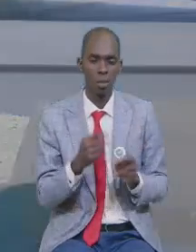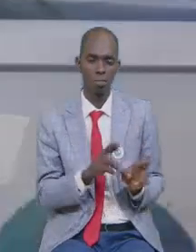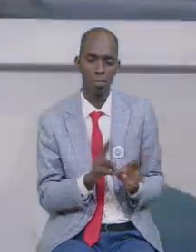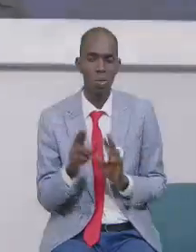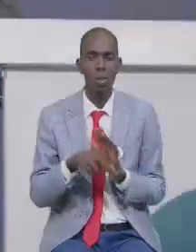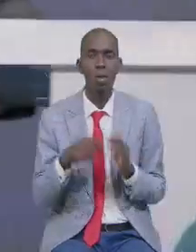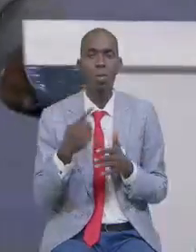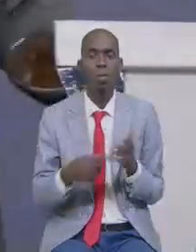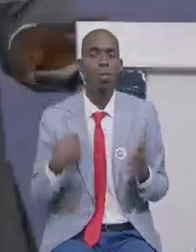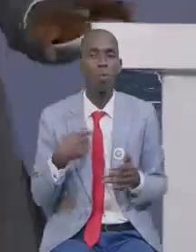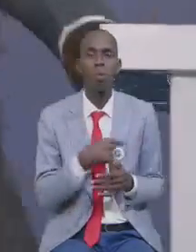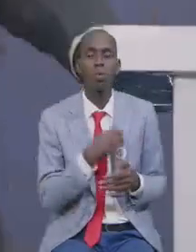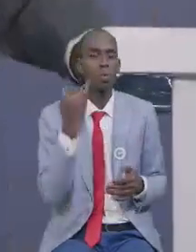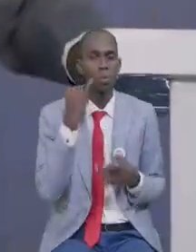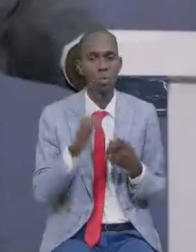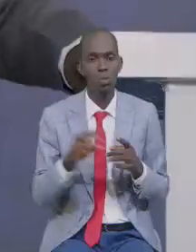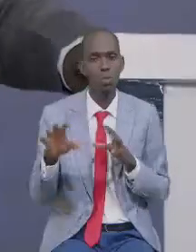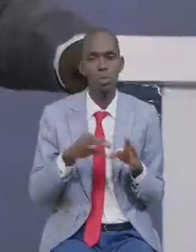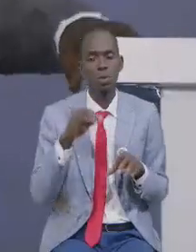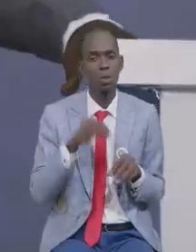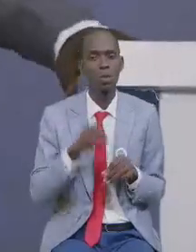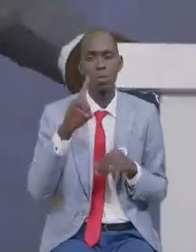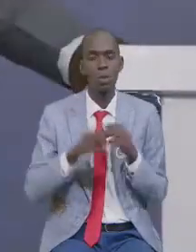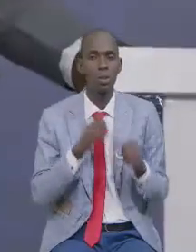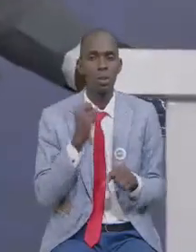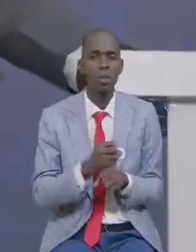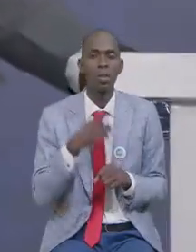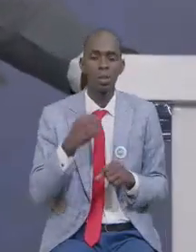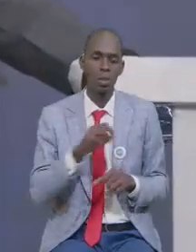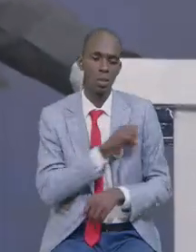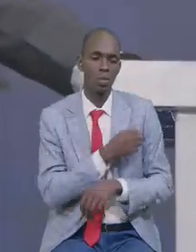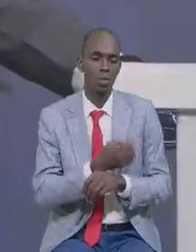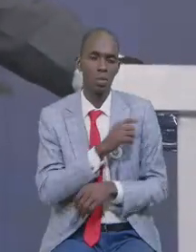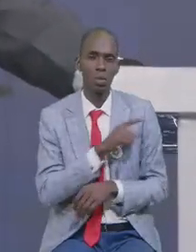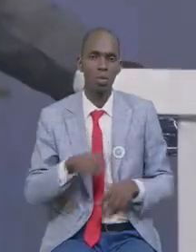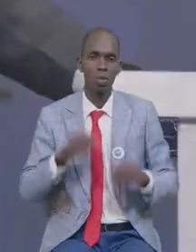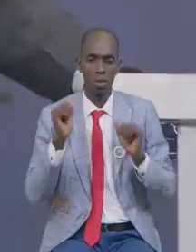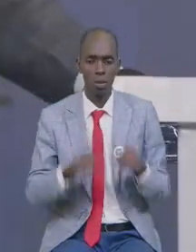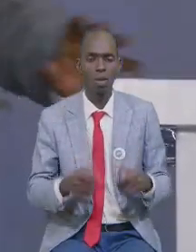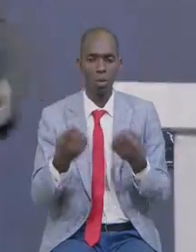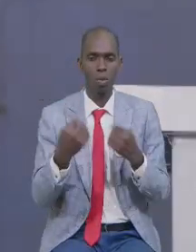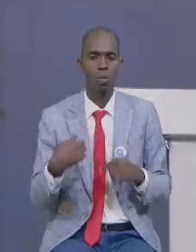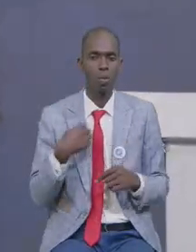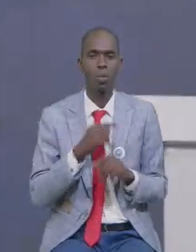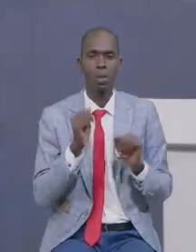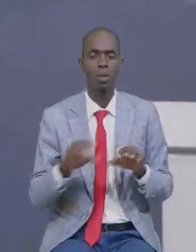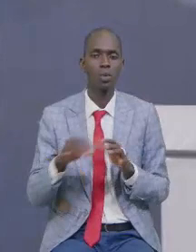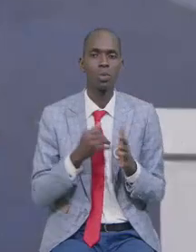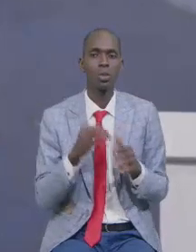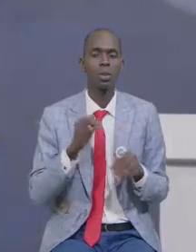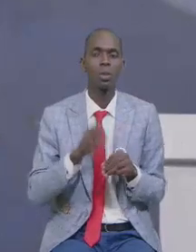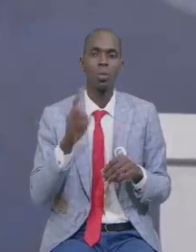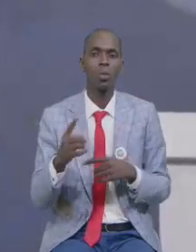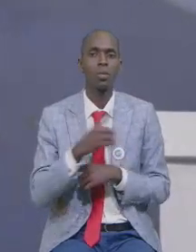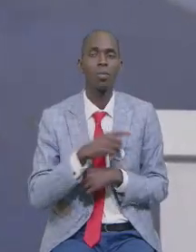done a whole year, the strength of the Lord can come. We can do it in one day. O God,